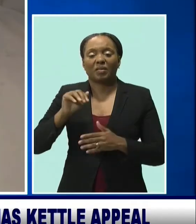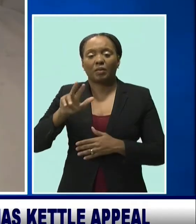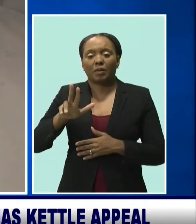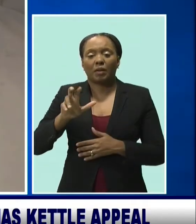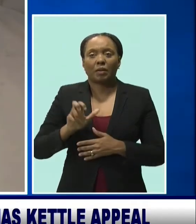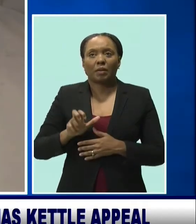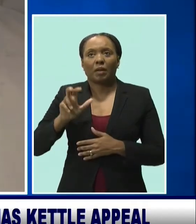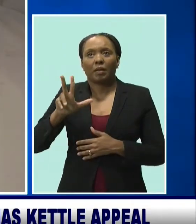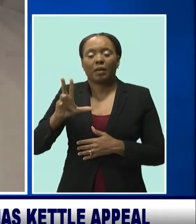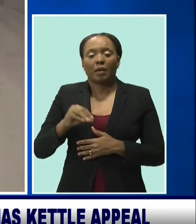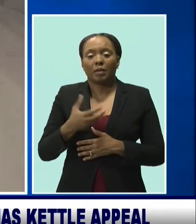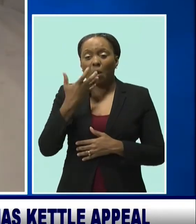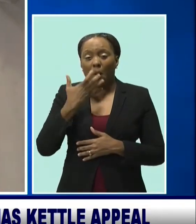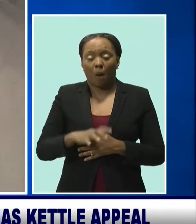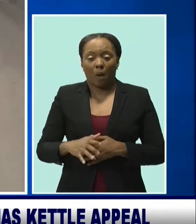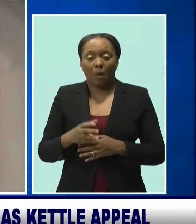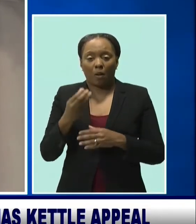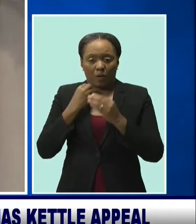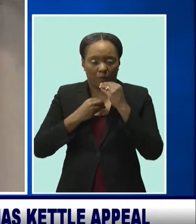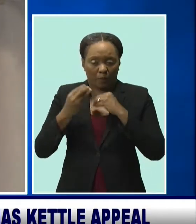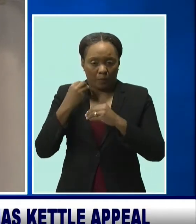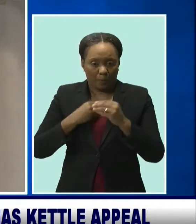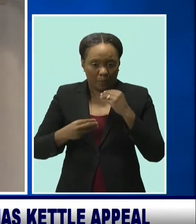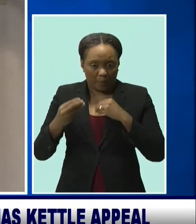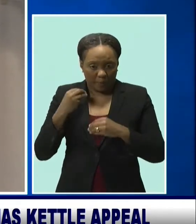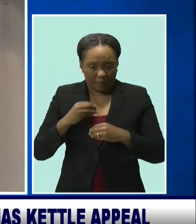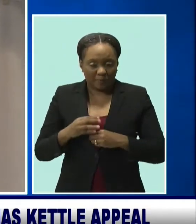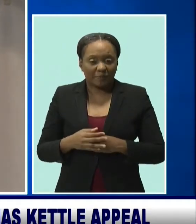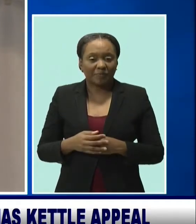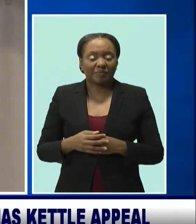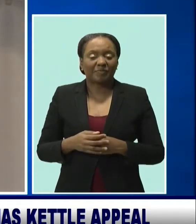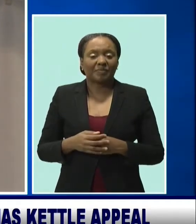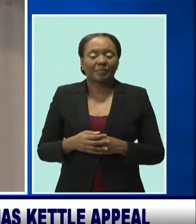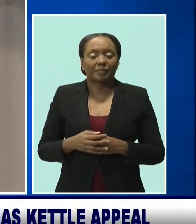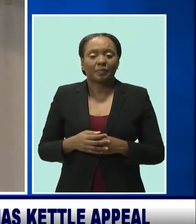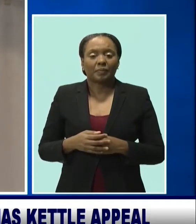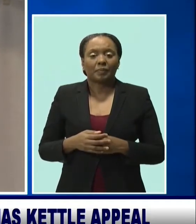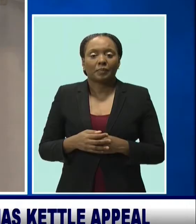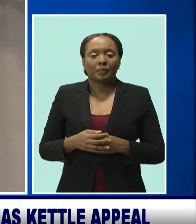26,330 hot meals, of which